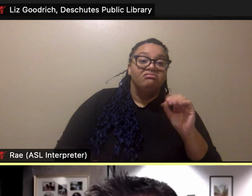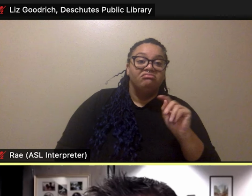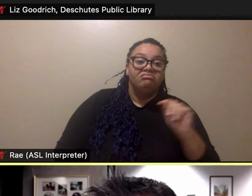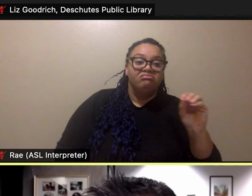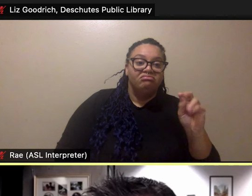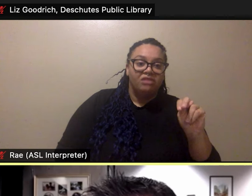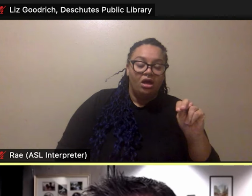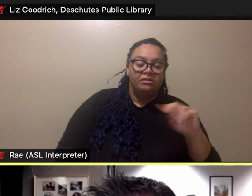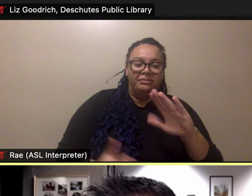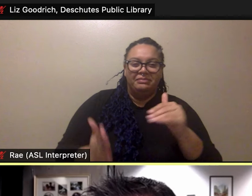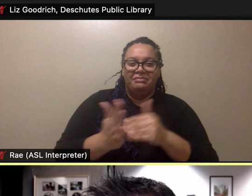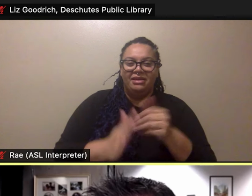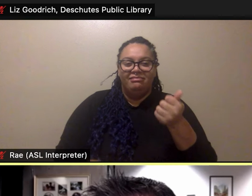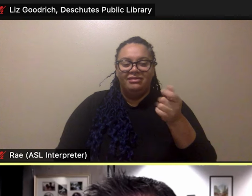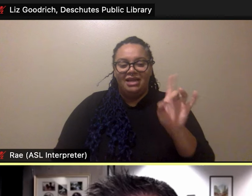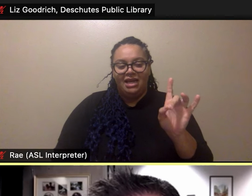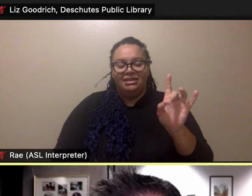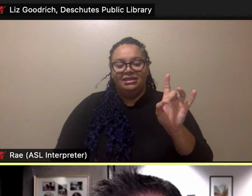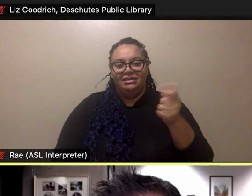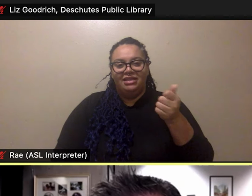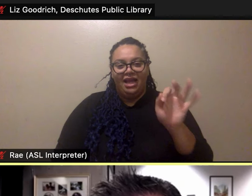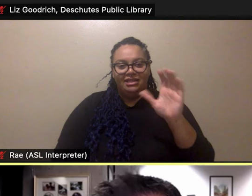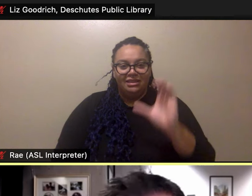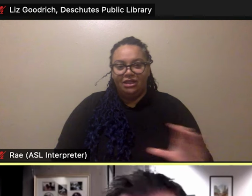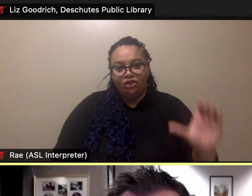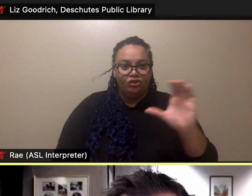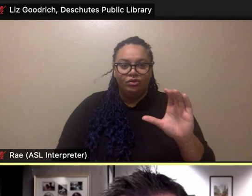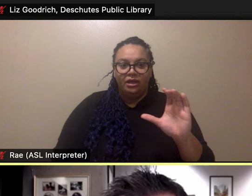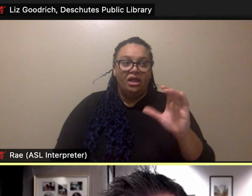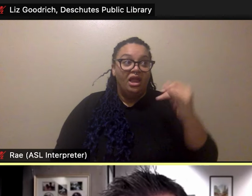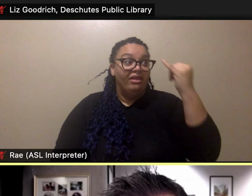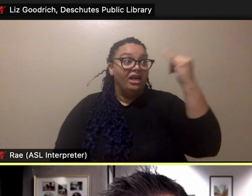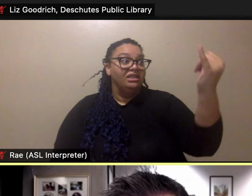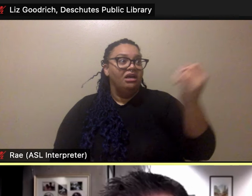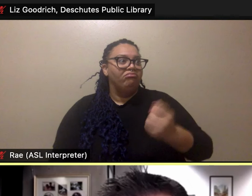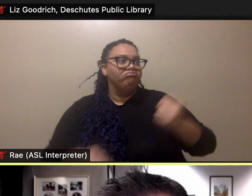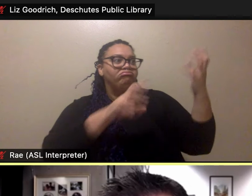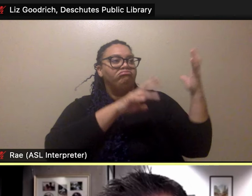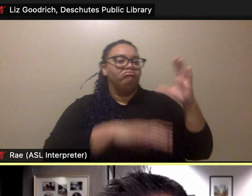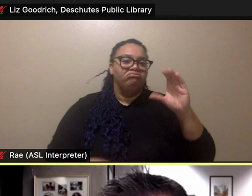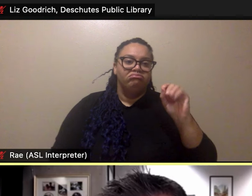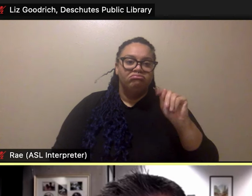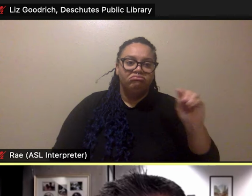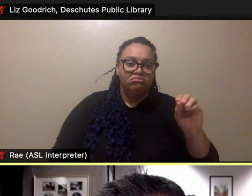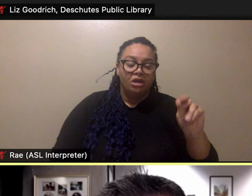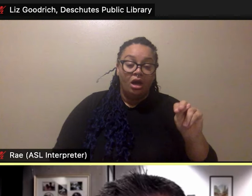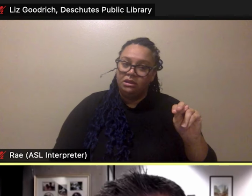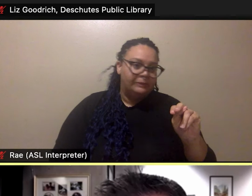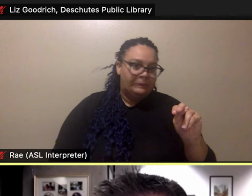mid-19th century to the American economy that the idea of getting rid of it was unthinkable. And the way cotton